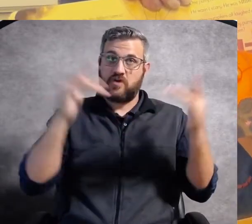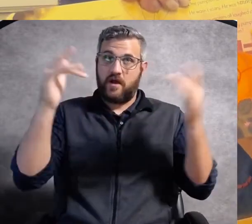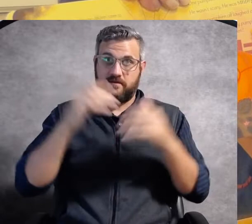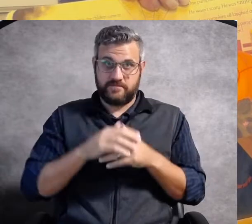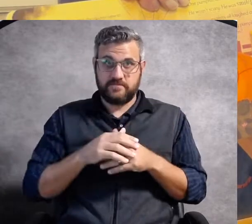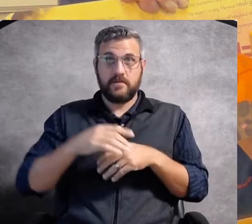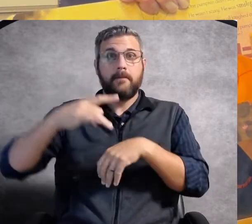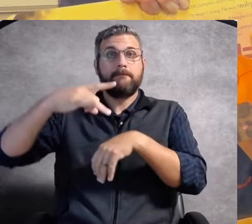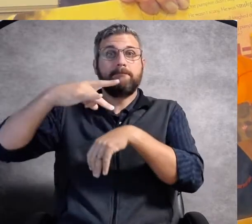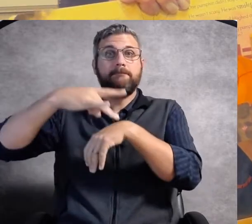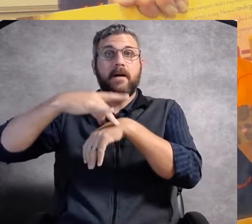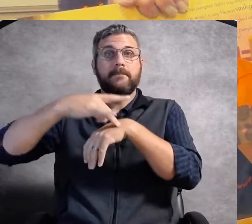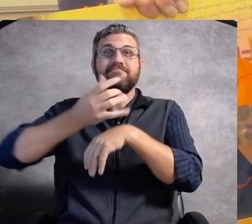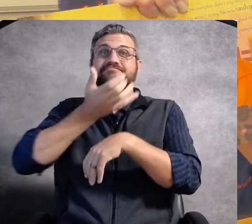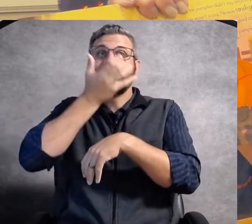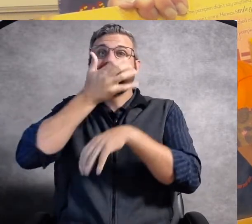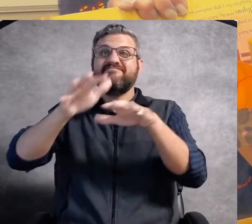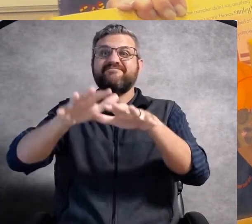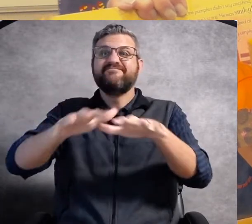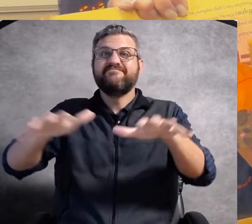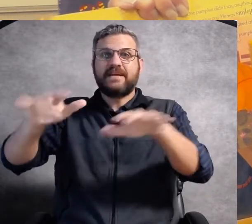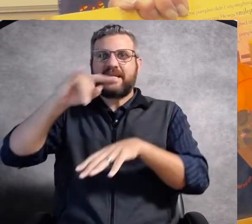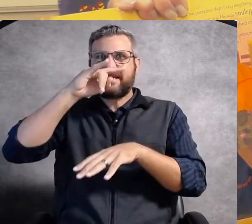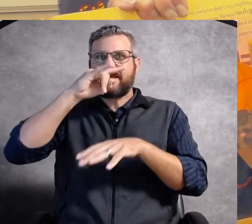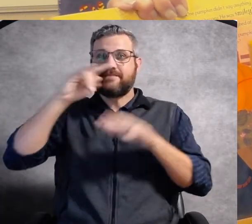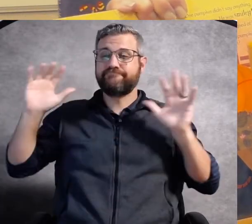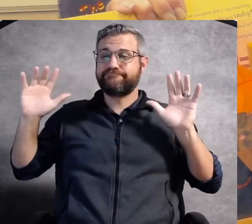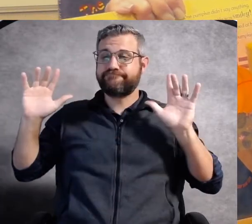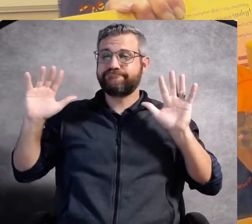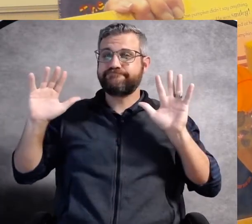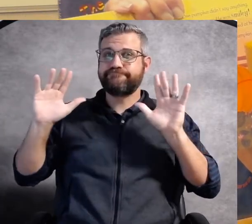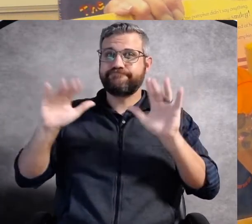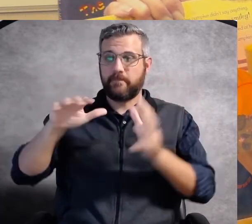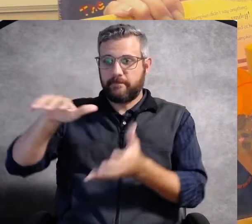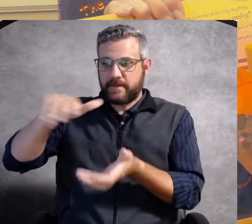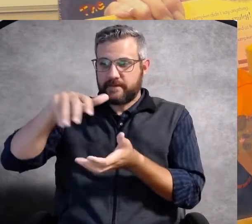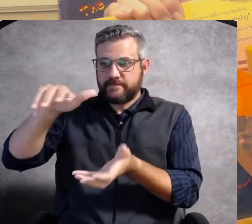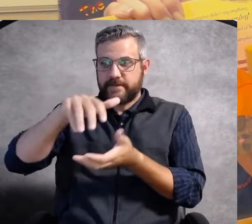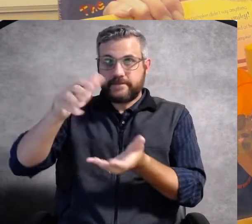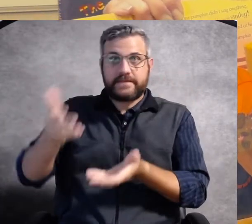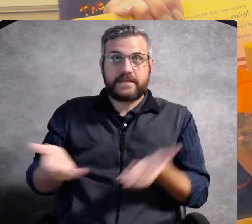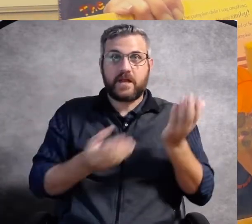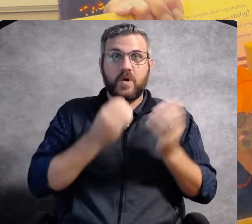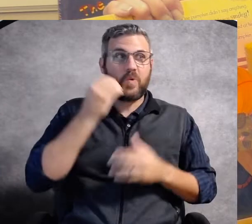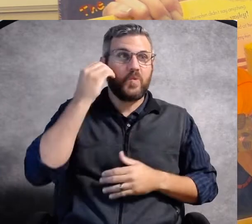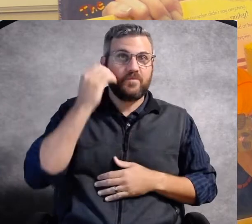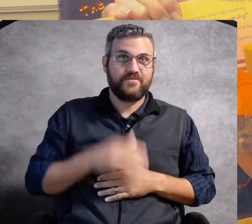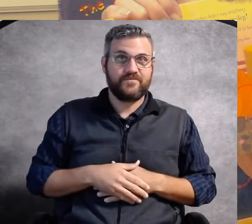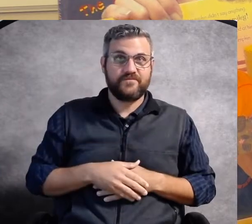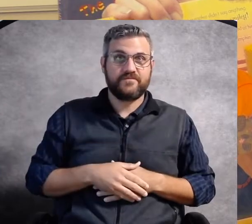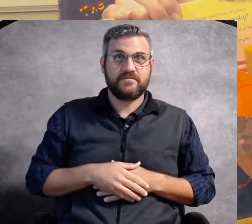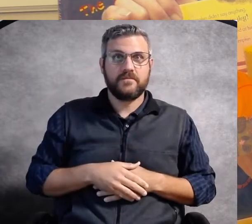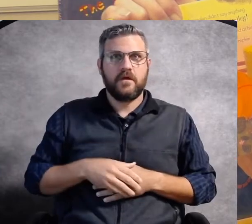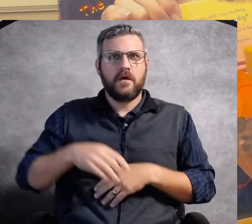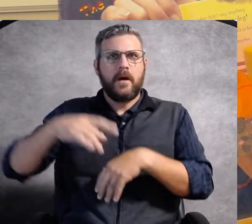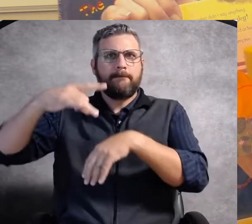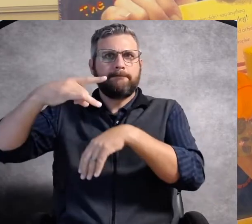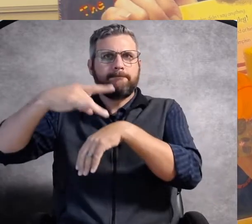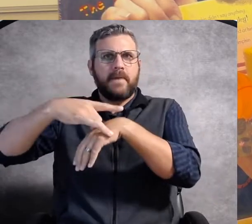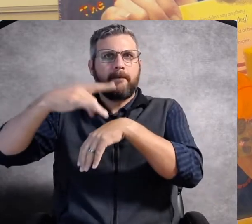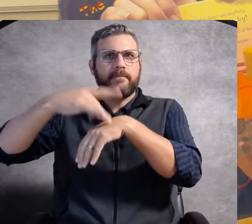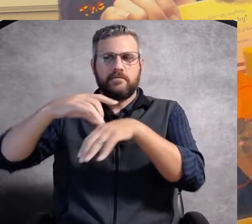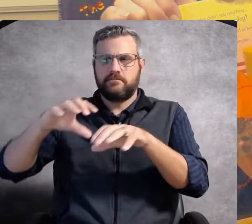Up in the pumpkin patch, the children came to pick their pumpkins and take them home. One group